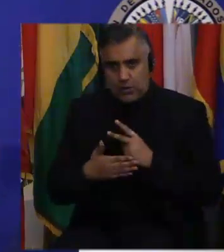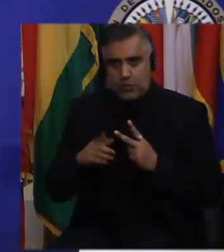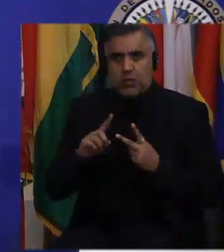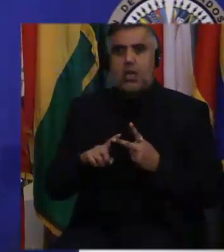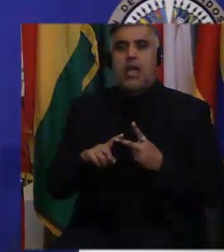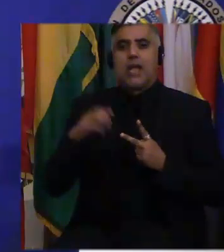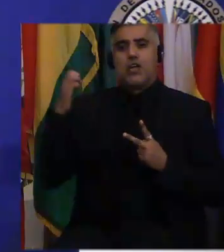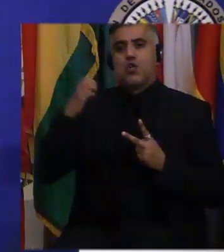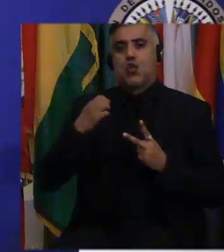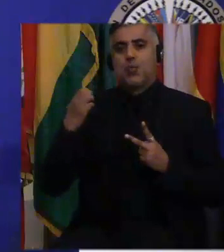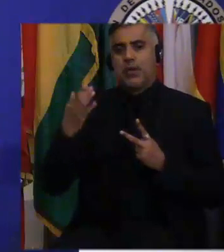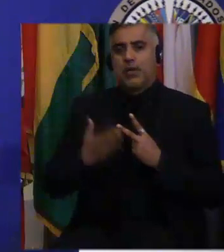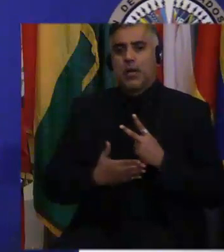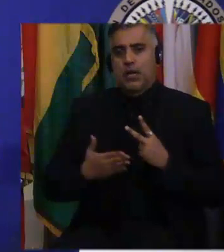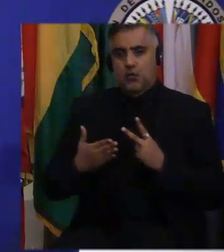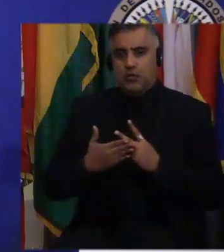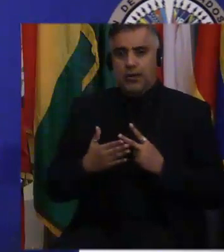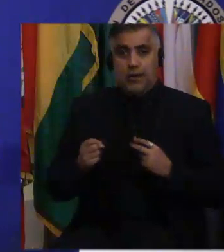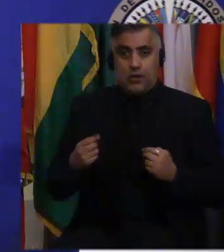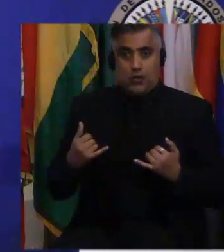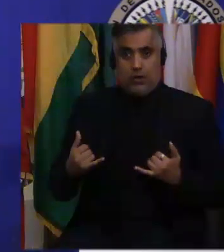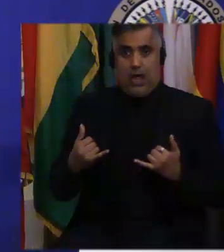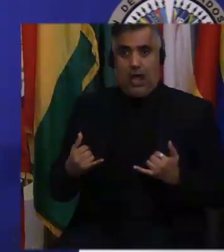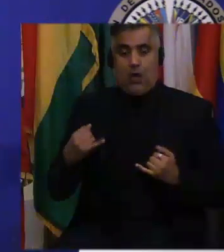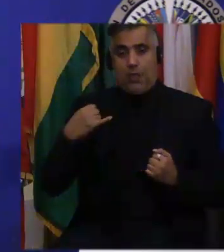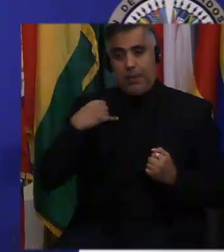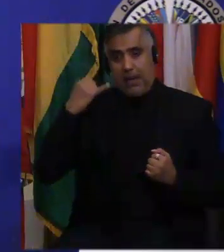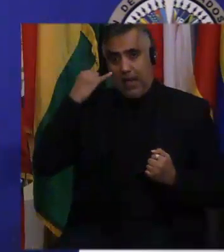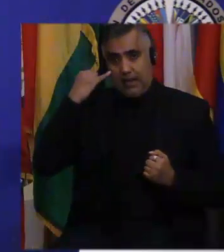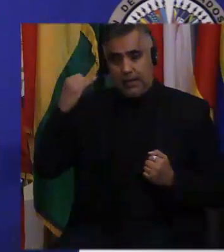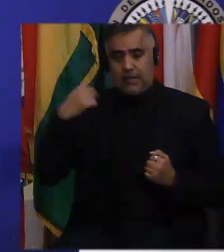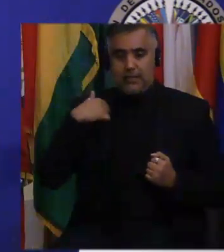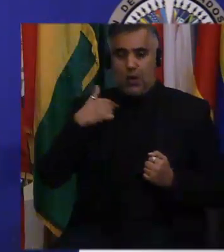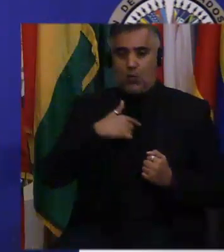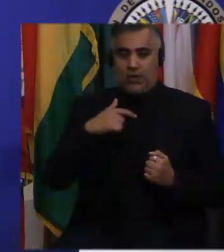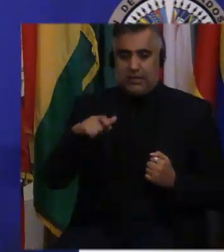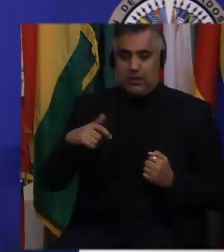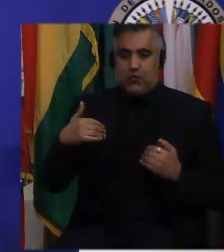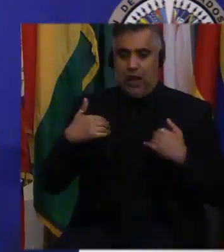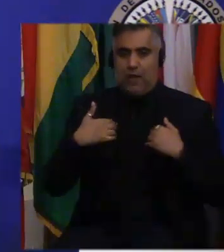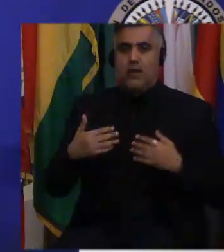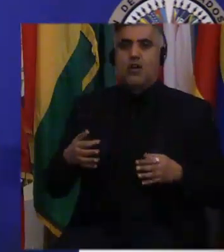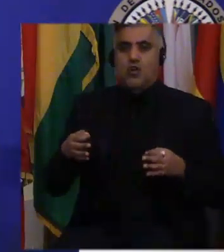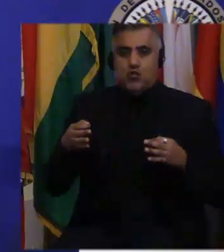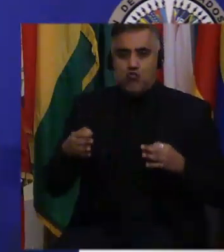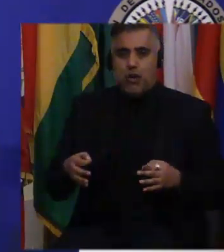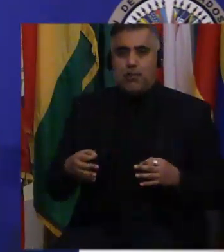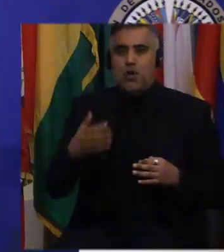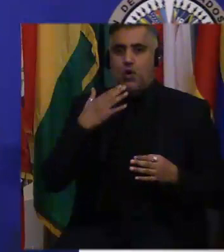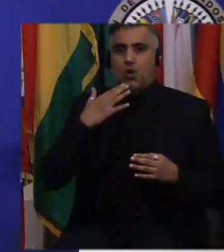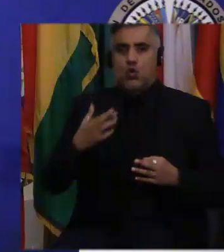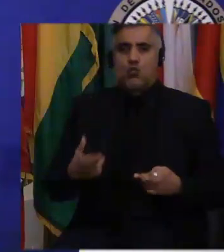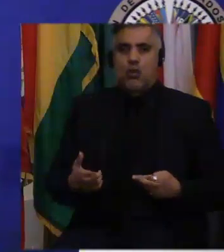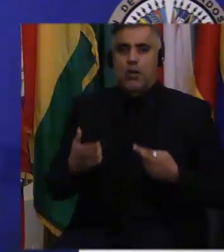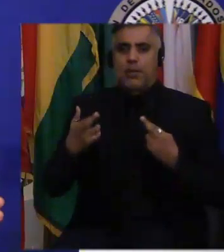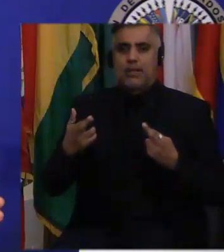European countries. So now the main idea is that we need to have credible, good recommendations. This is the first